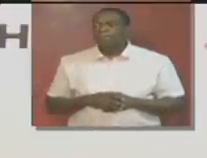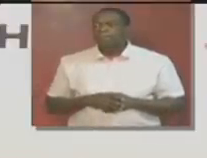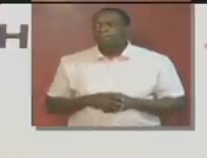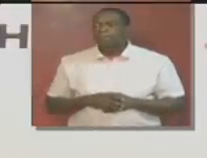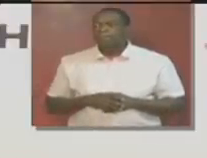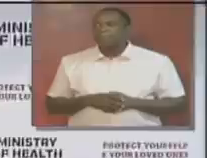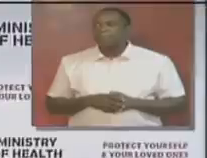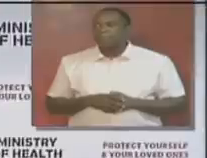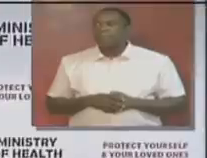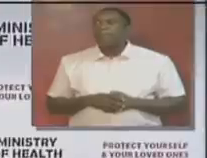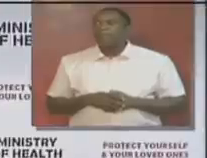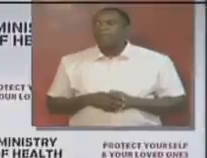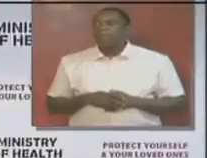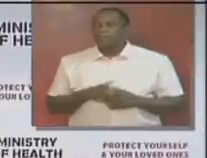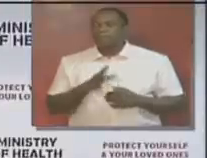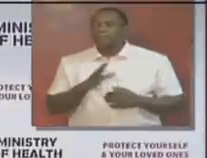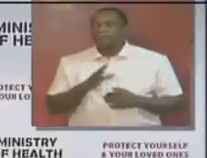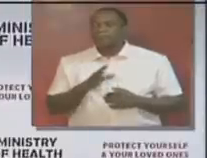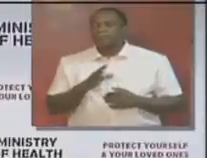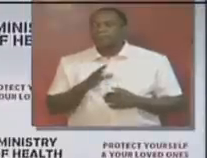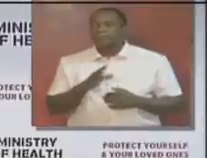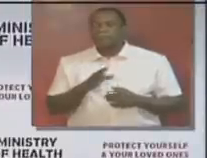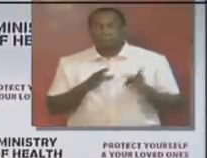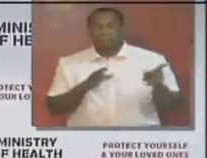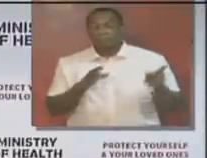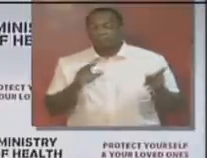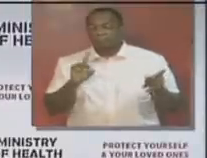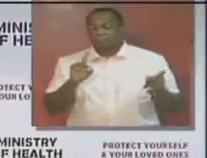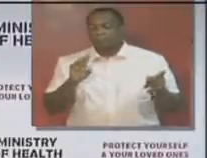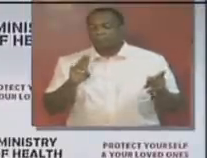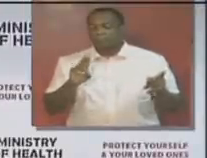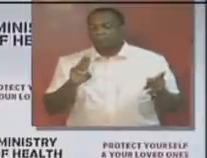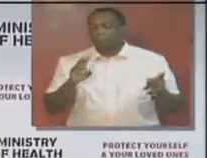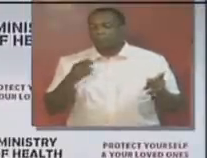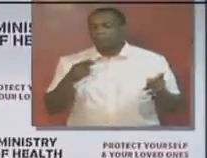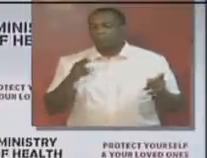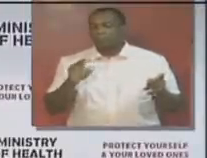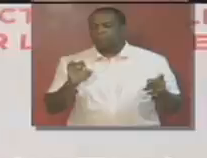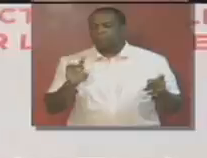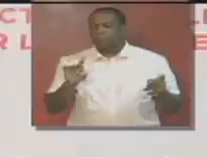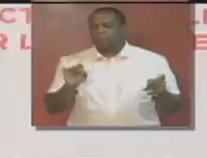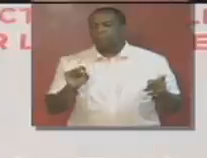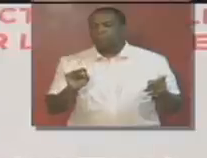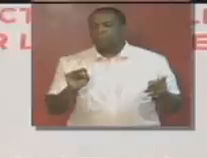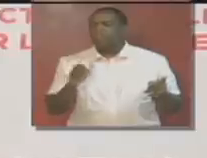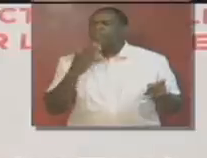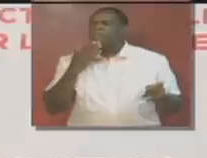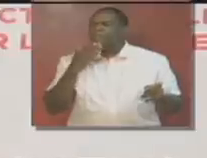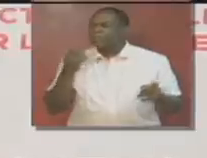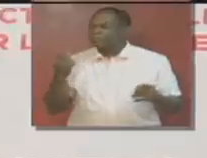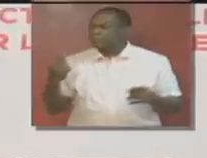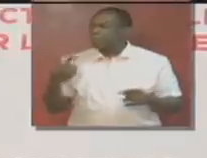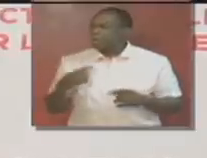as well. Okay, thank you for the question. Now, the information on all 7,000 patients would